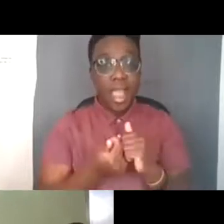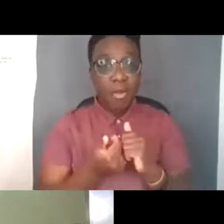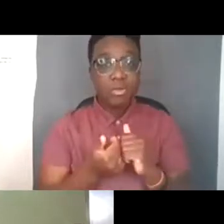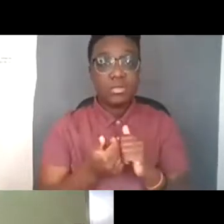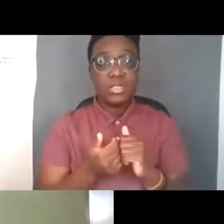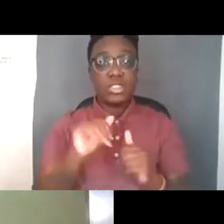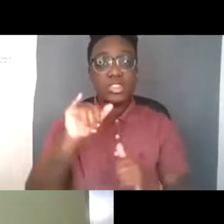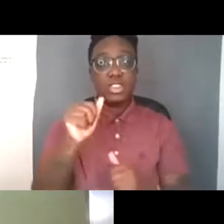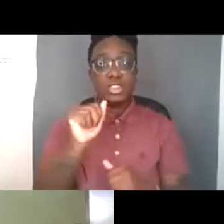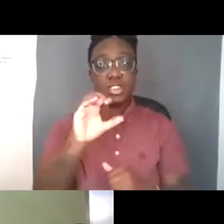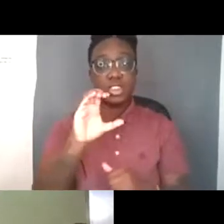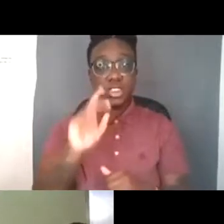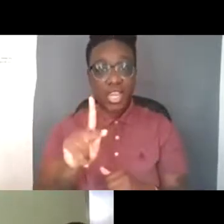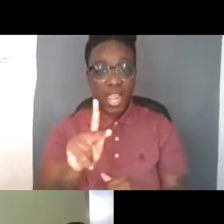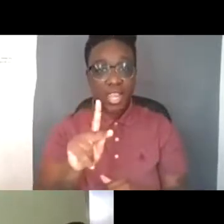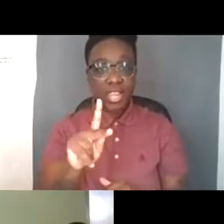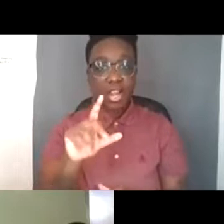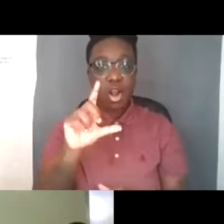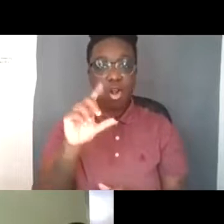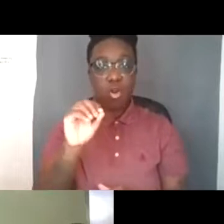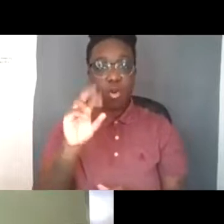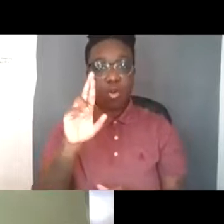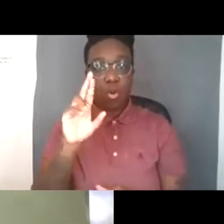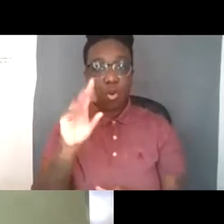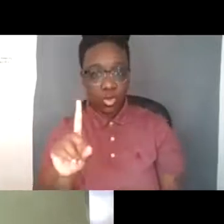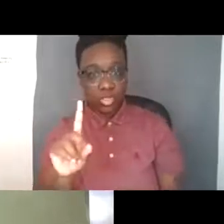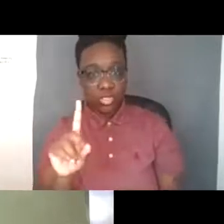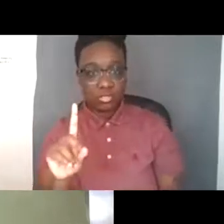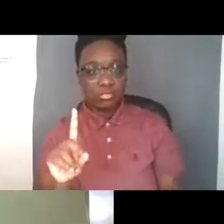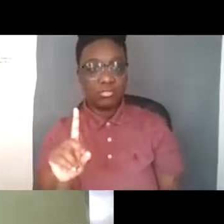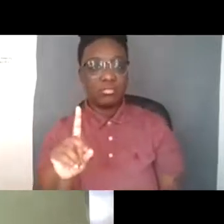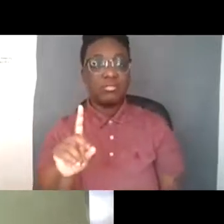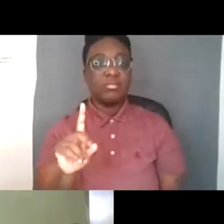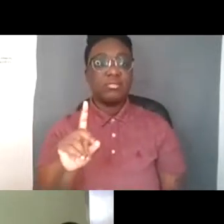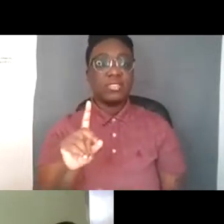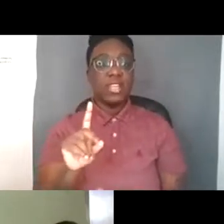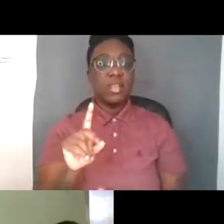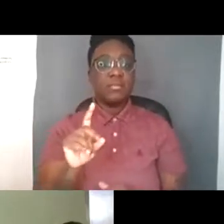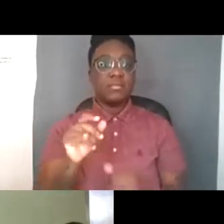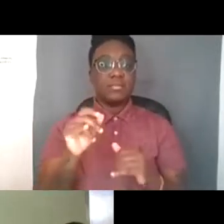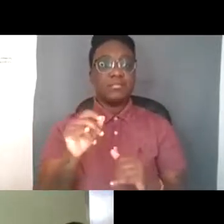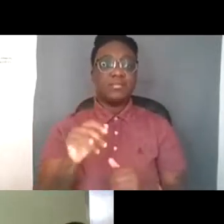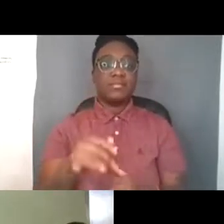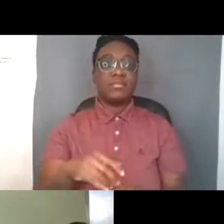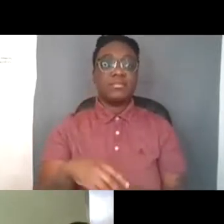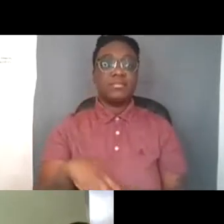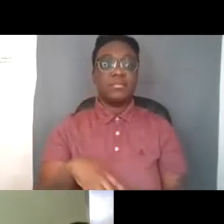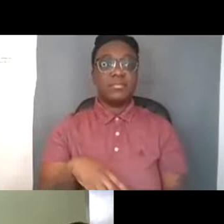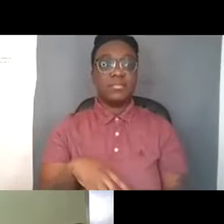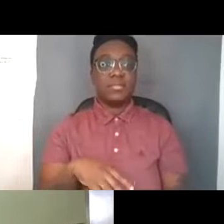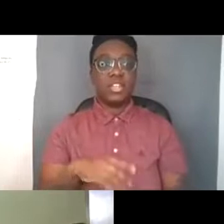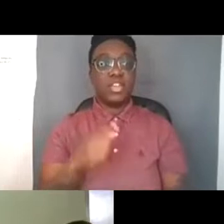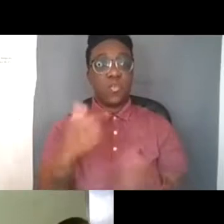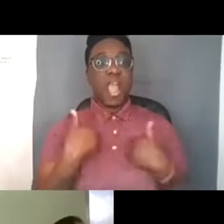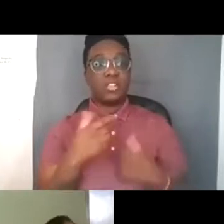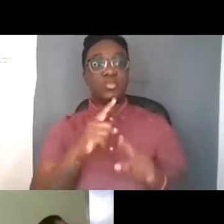Jack Lord as a person? You had two episodes on the original Hawaii Five-0 with